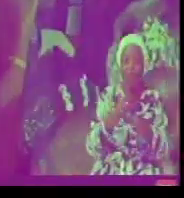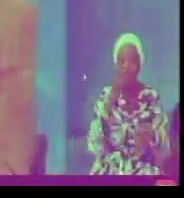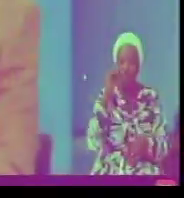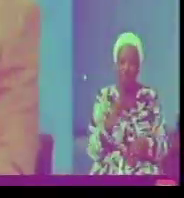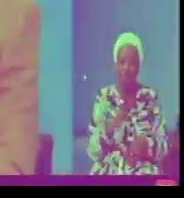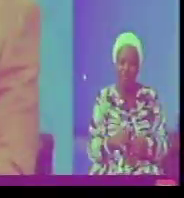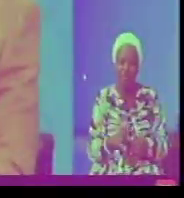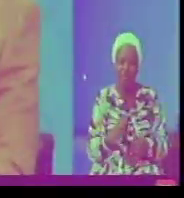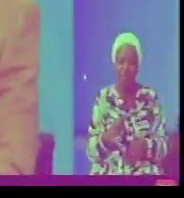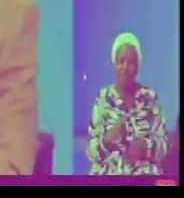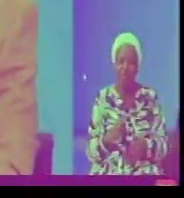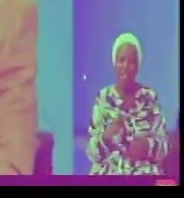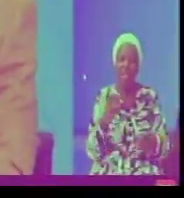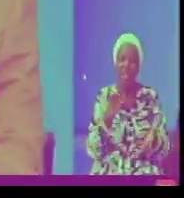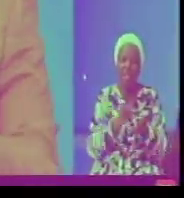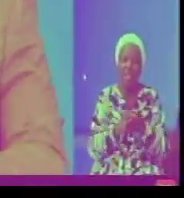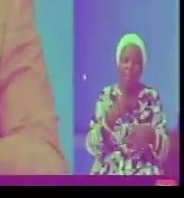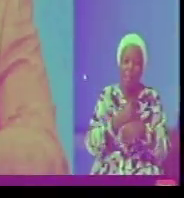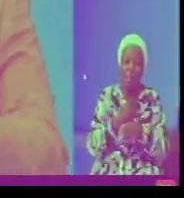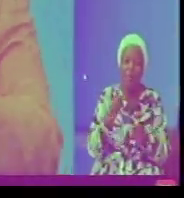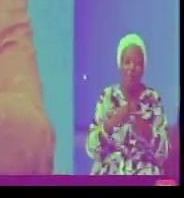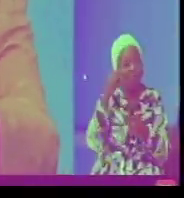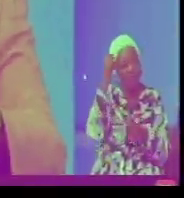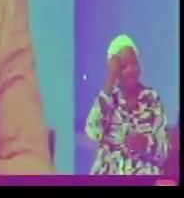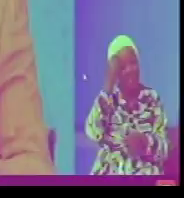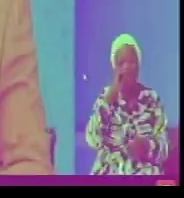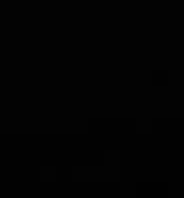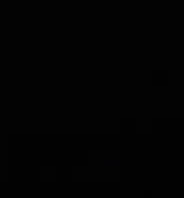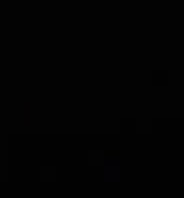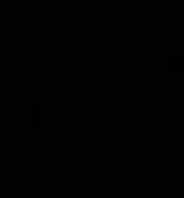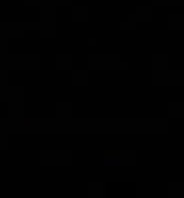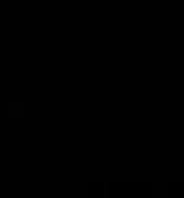Satan that makes you to do evil,